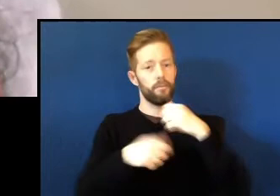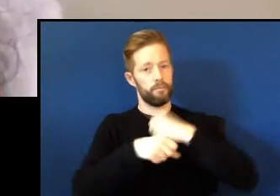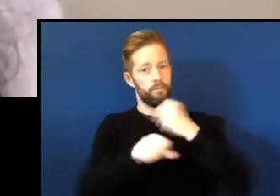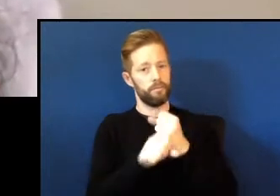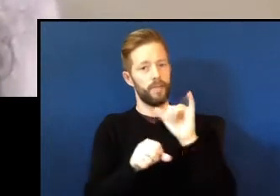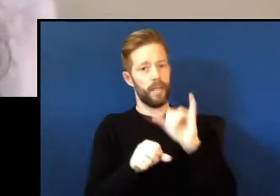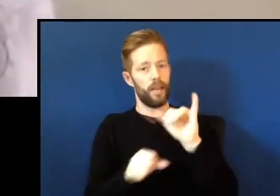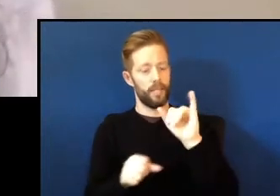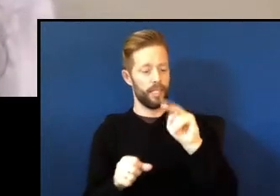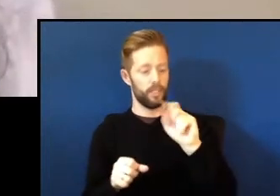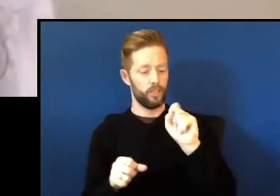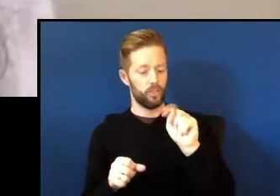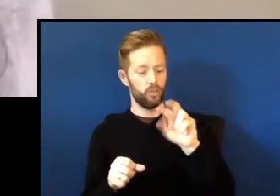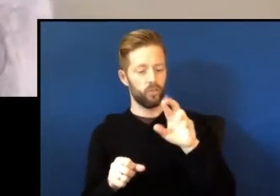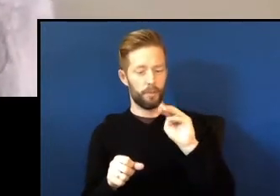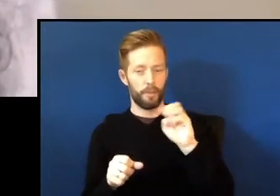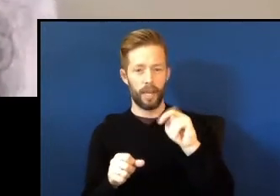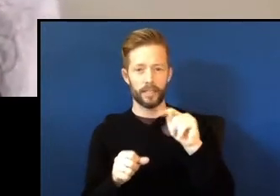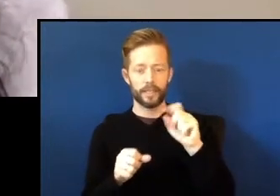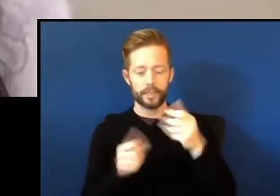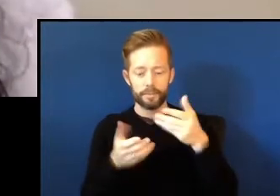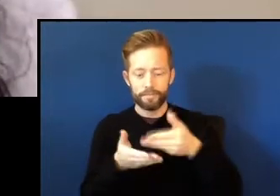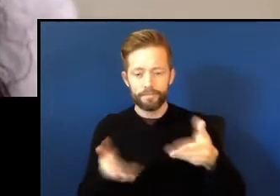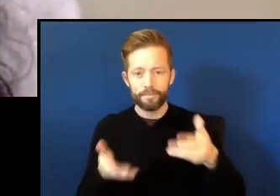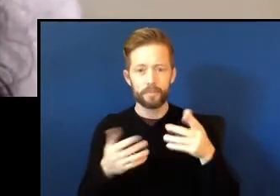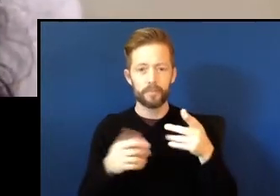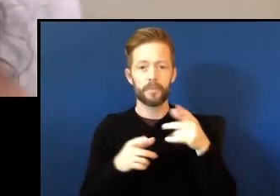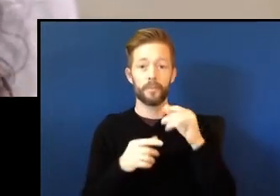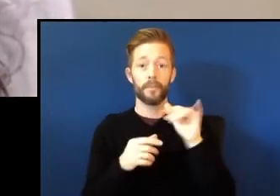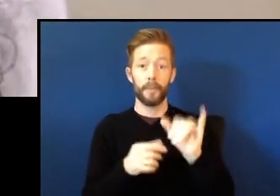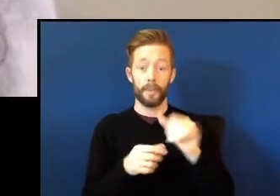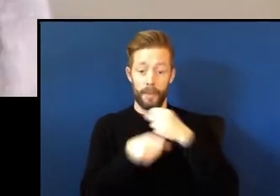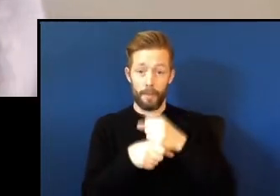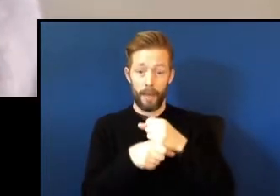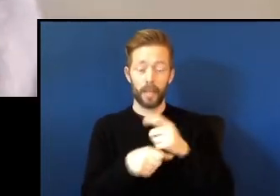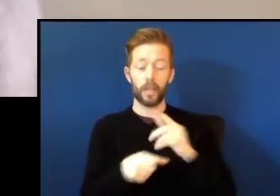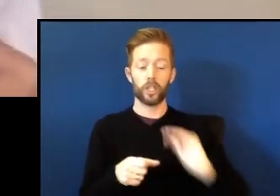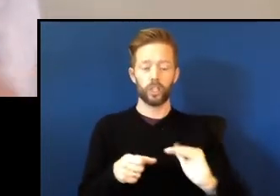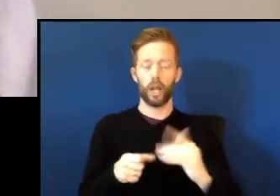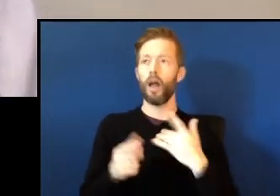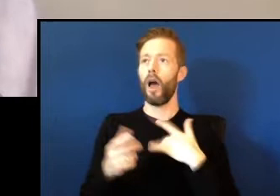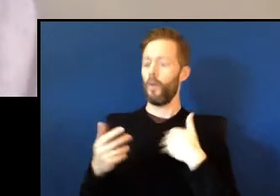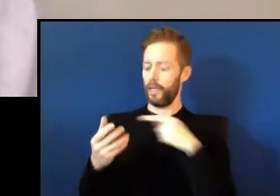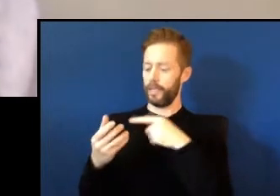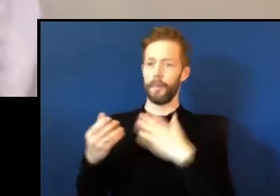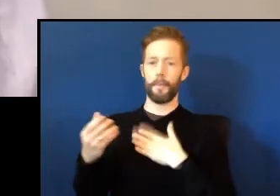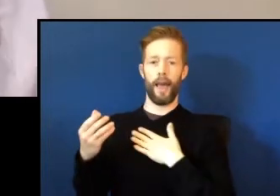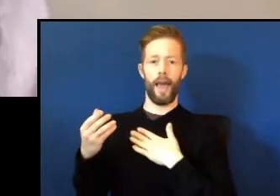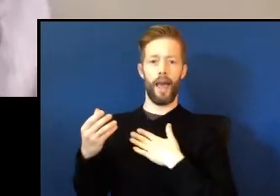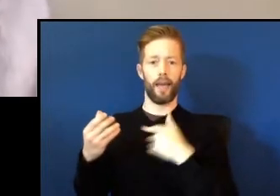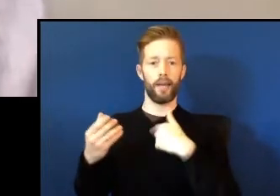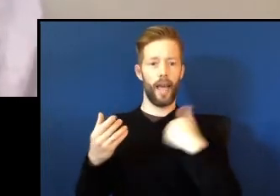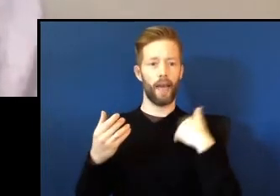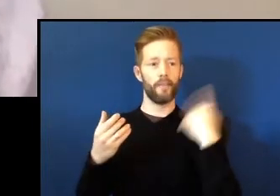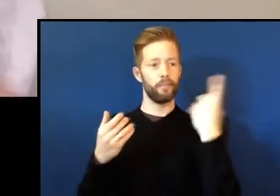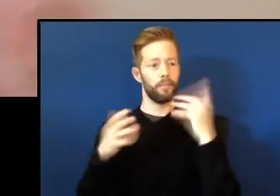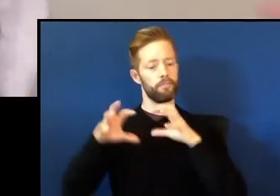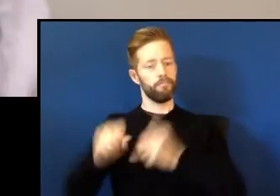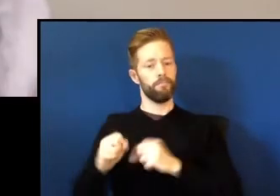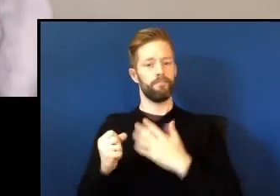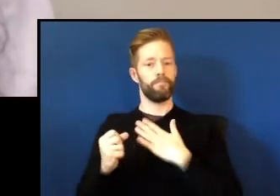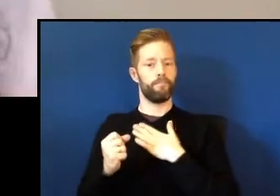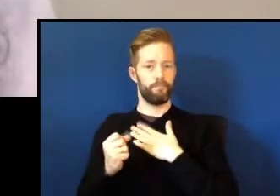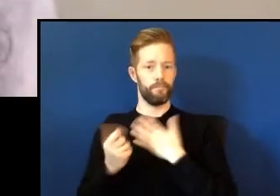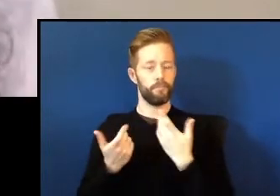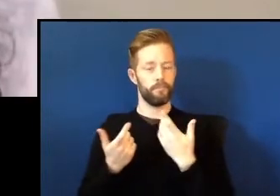Creating the instruments from the very beginning so that the child has something that is theirs and that they feel they have ownership